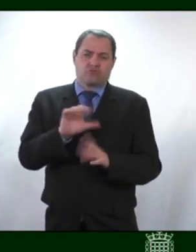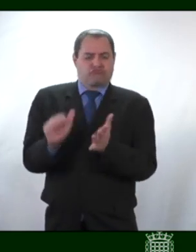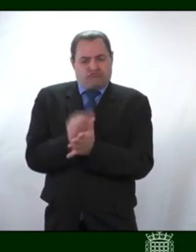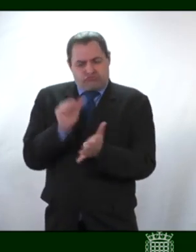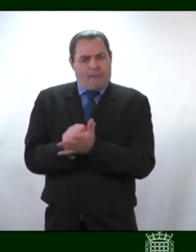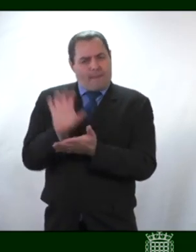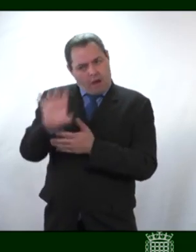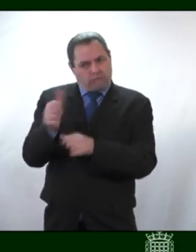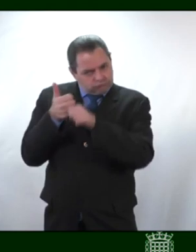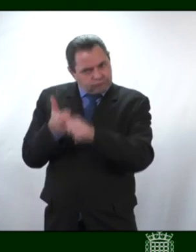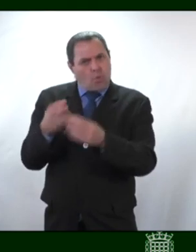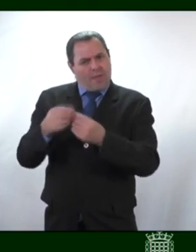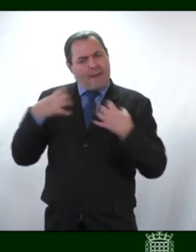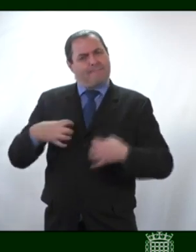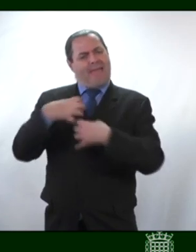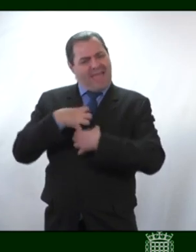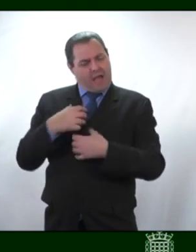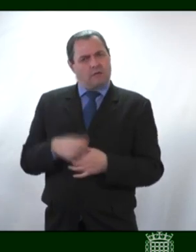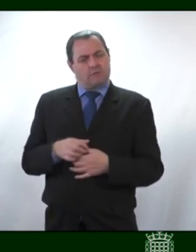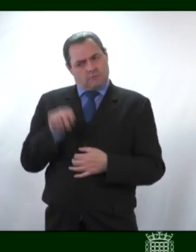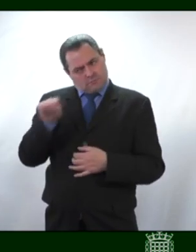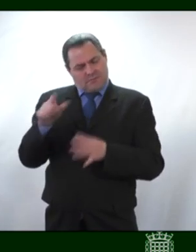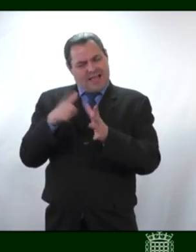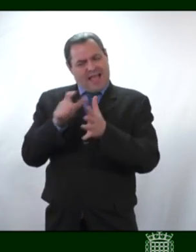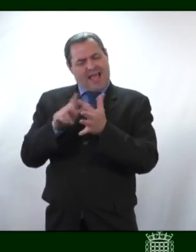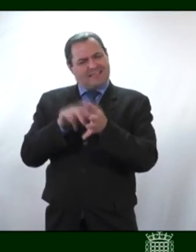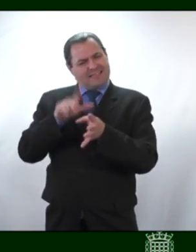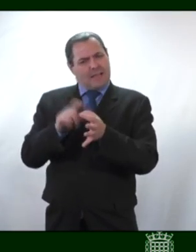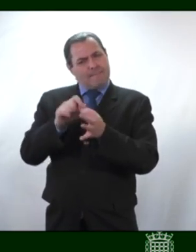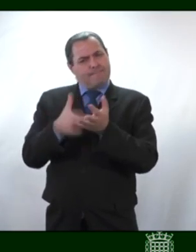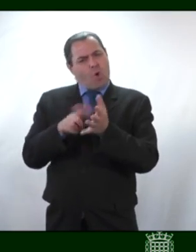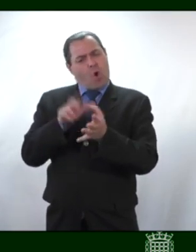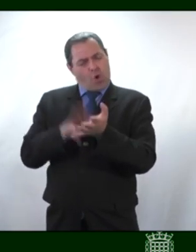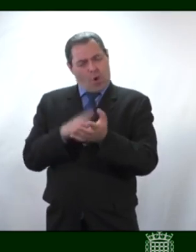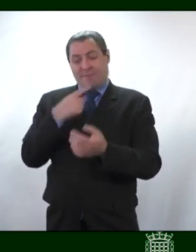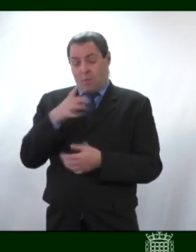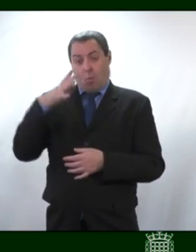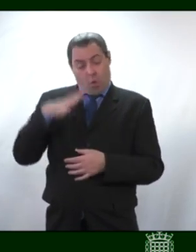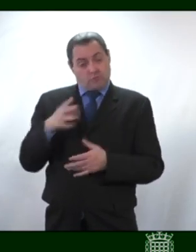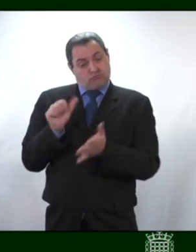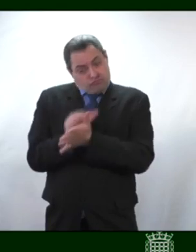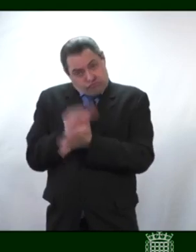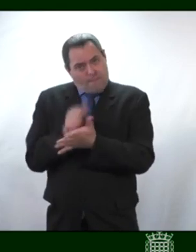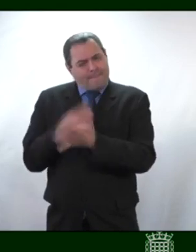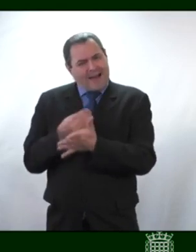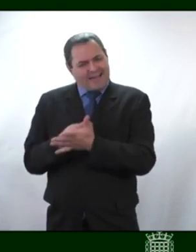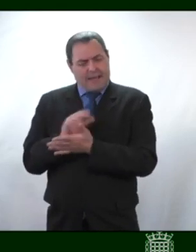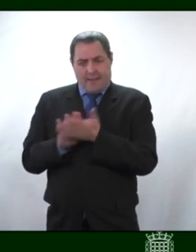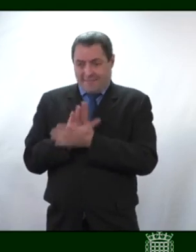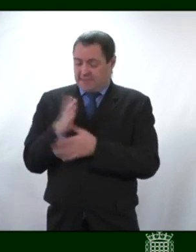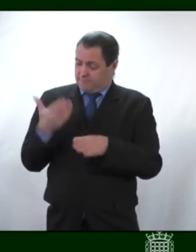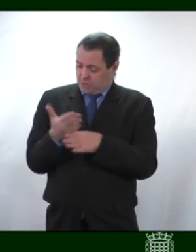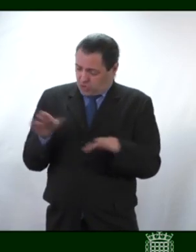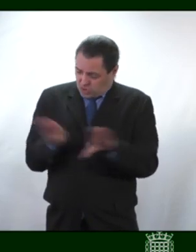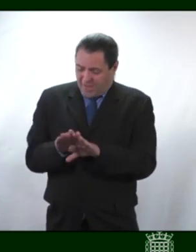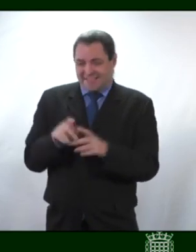Greater Manchester Mayor. Now, Andy Burnham has argued for that decent financial support for people who work in businesses that are going to be closed down by